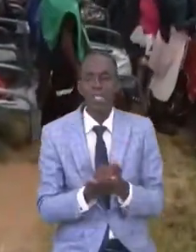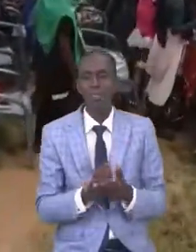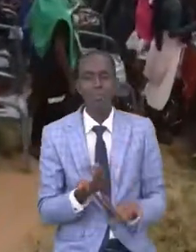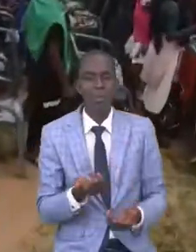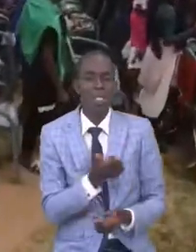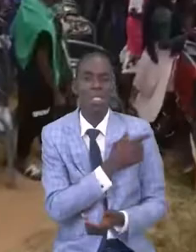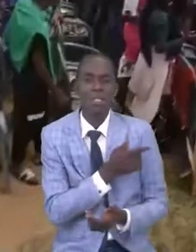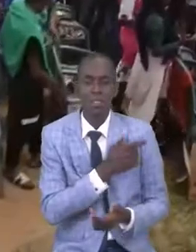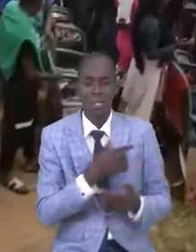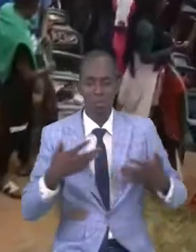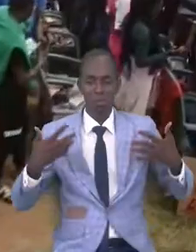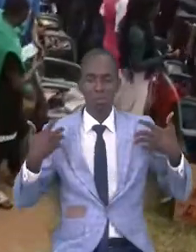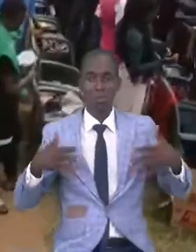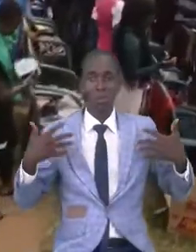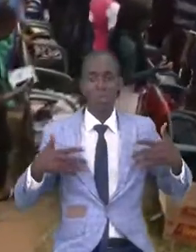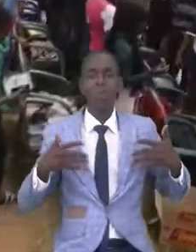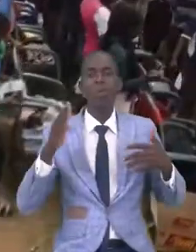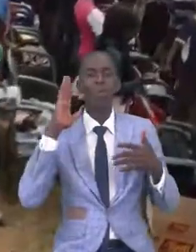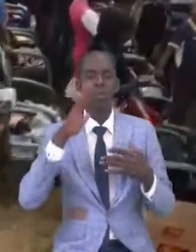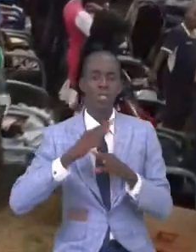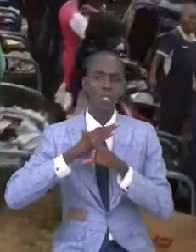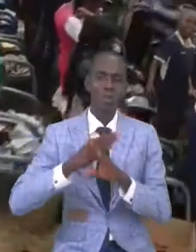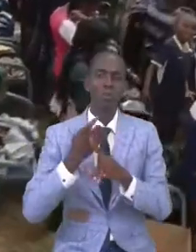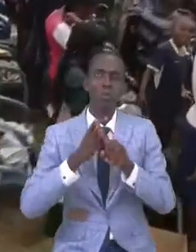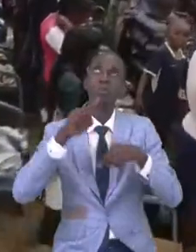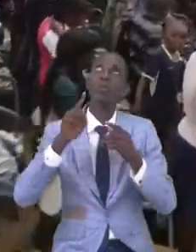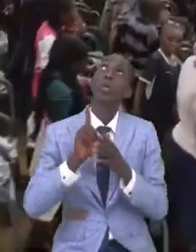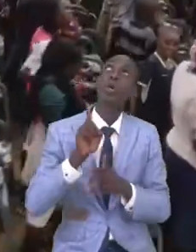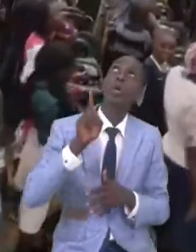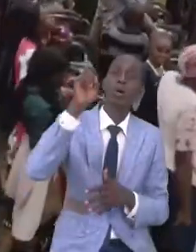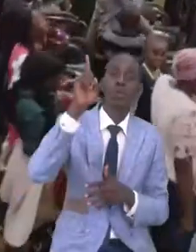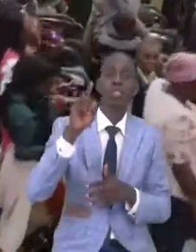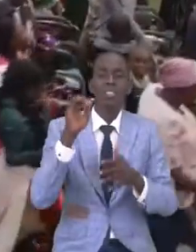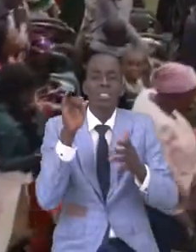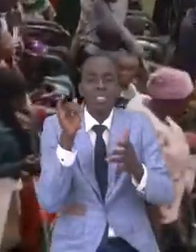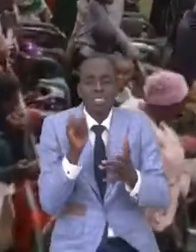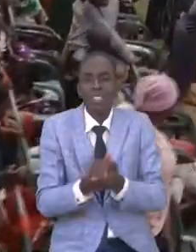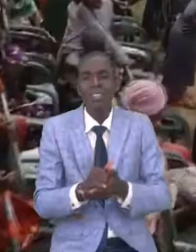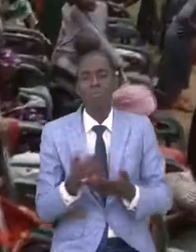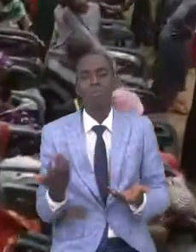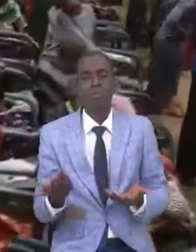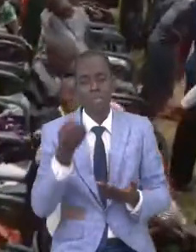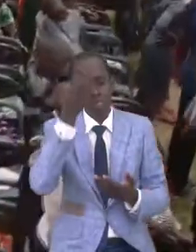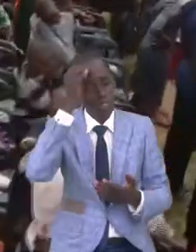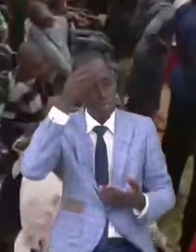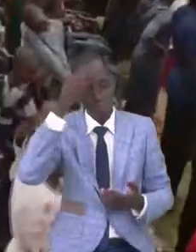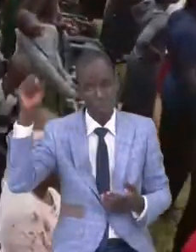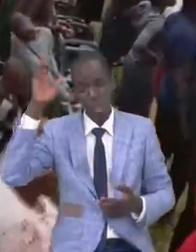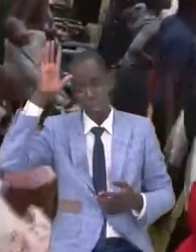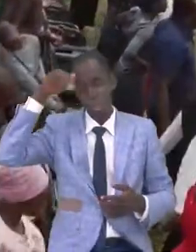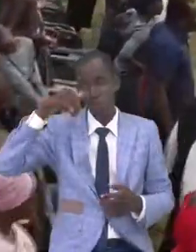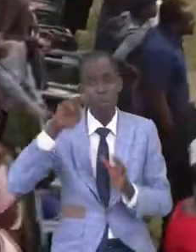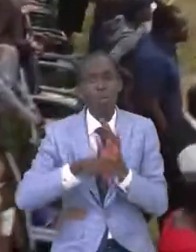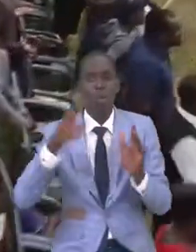will hinder your upward movement. Tell him that rebellion will hinder your